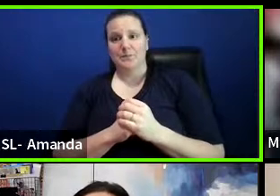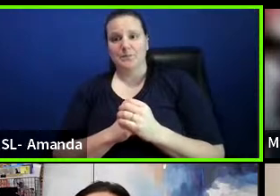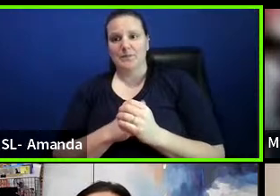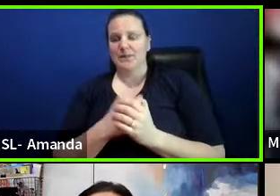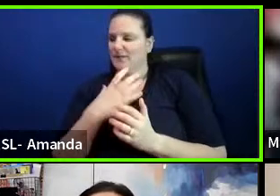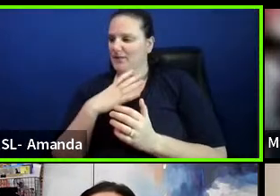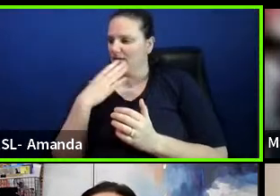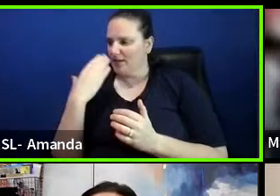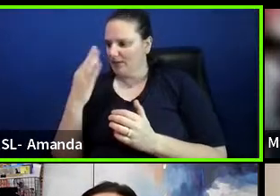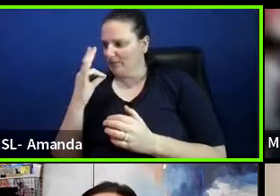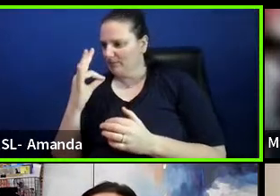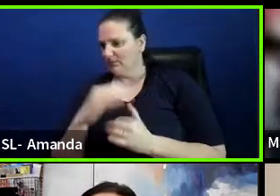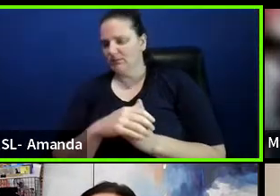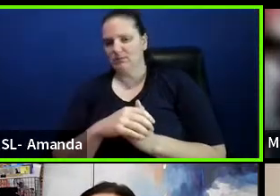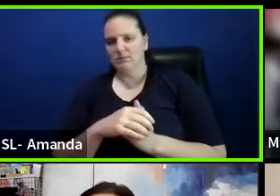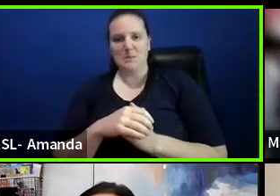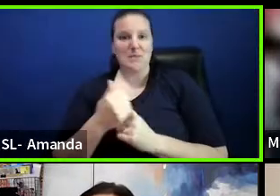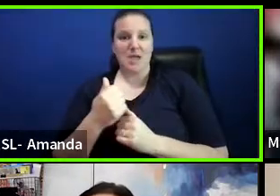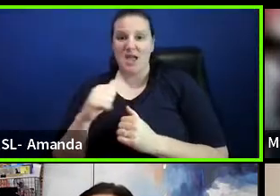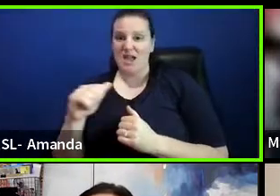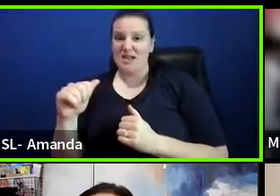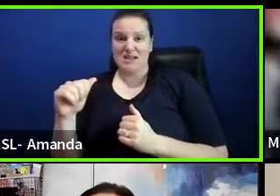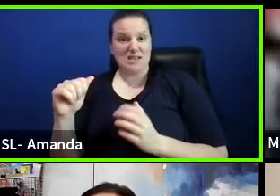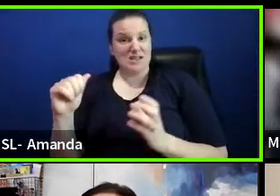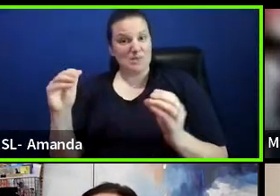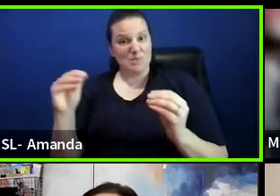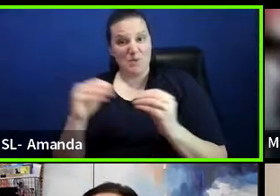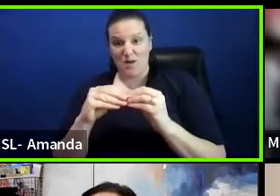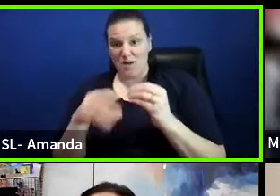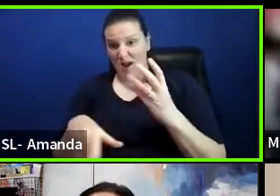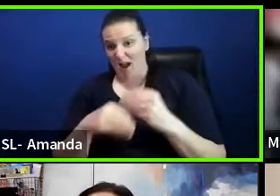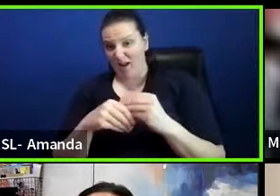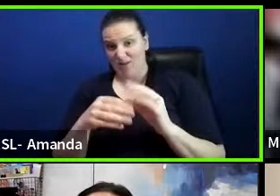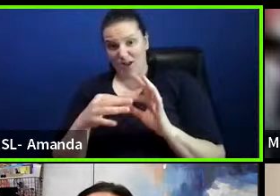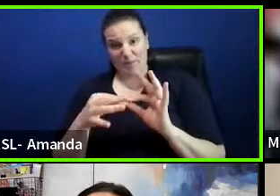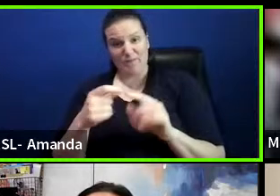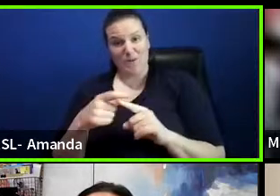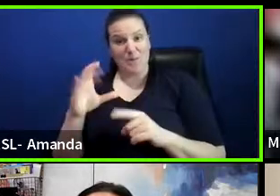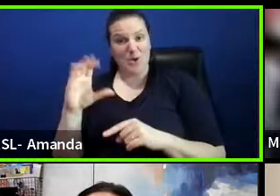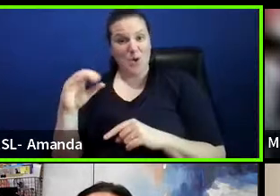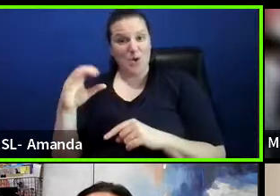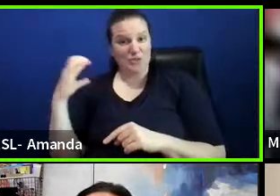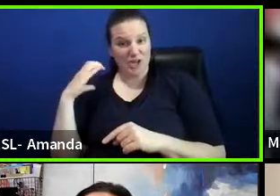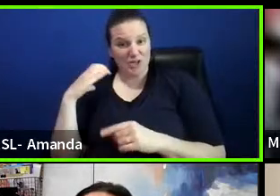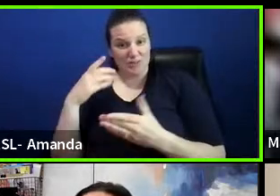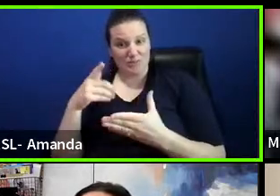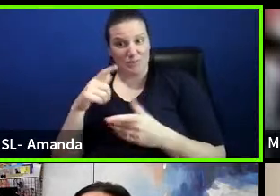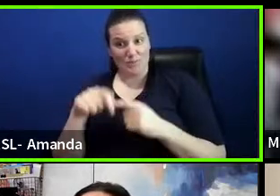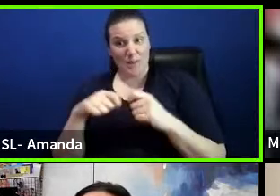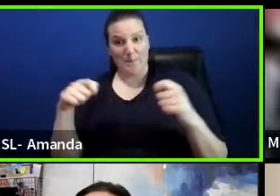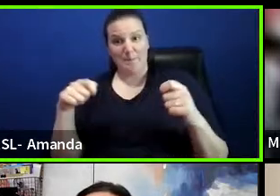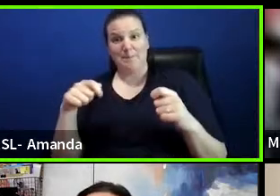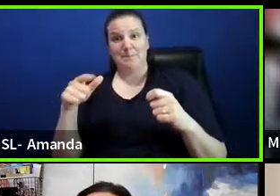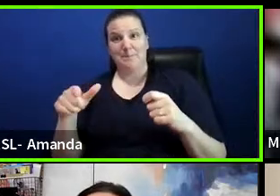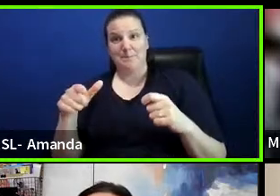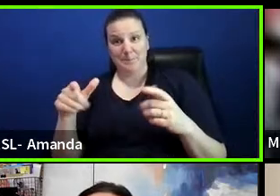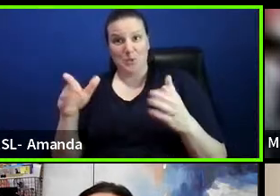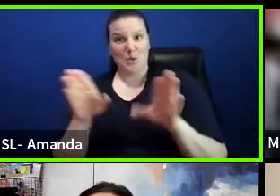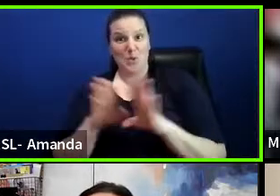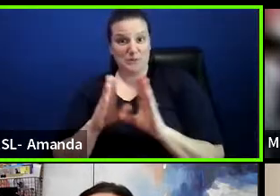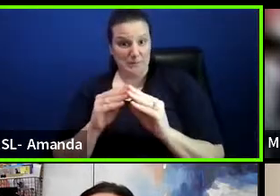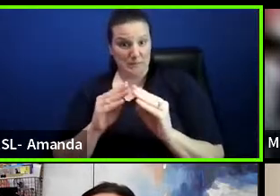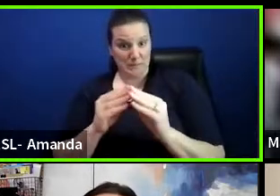Thank you. Any additional comments from our co-chairs as you wrap up and we close out our